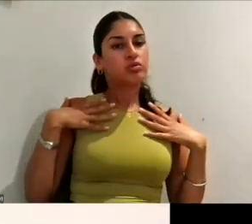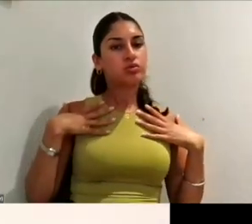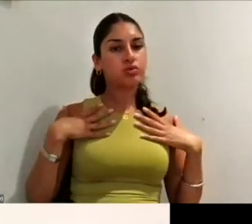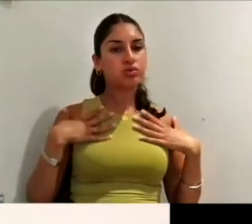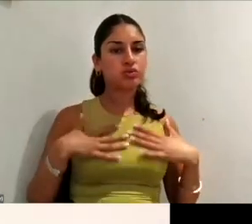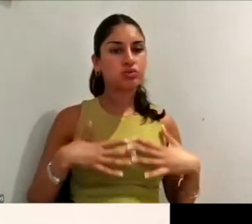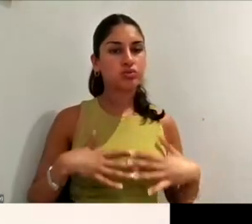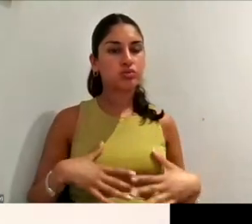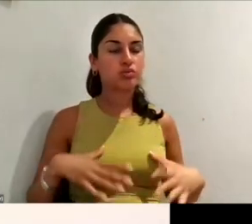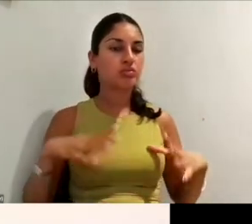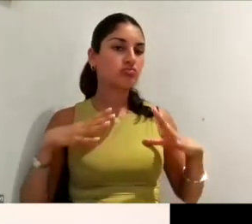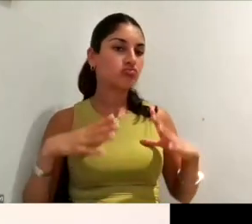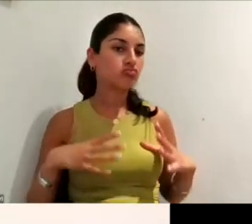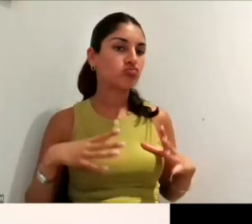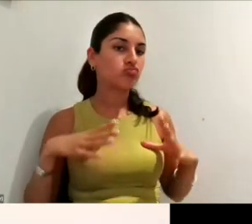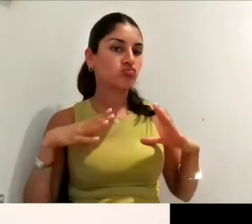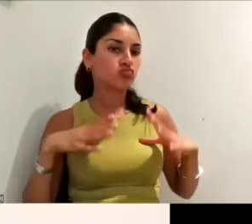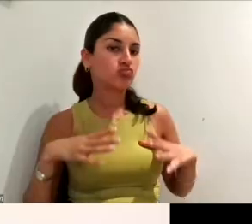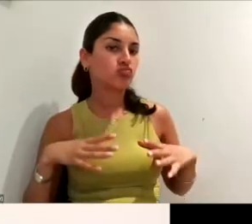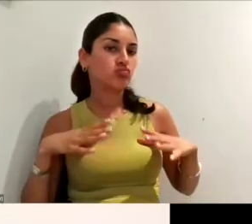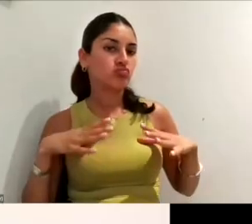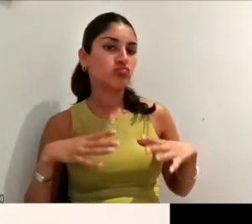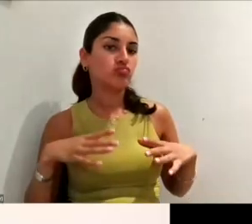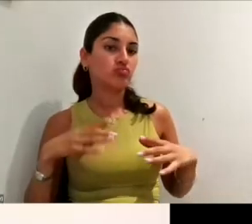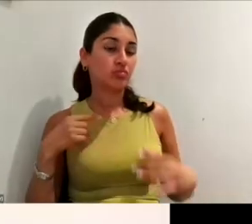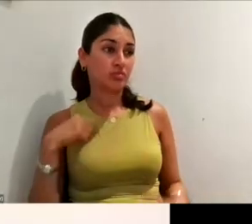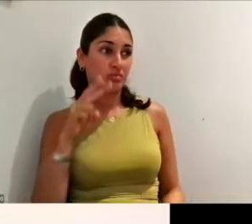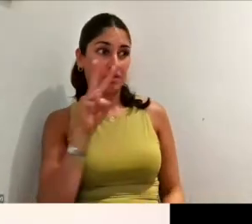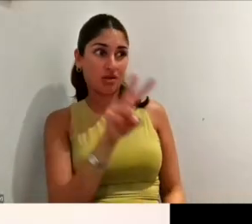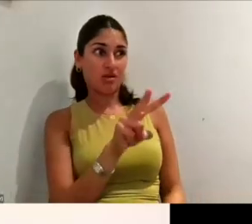ease here in a way I have never seen her.